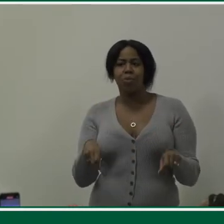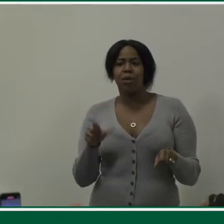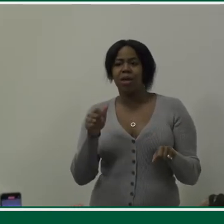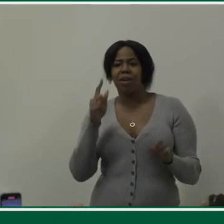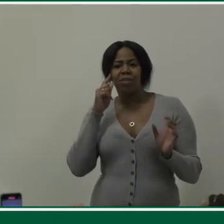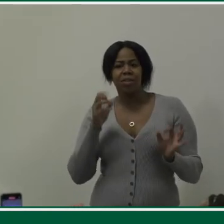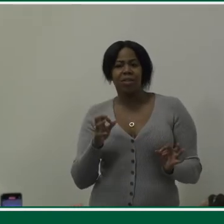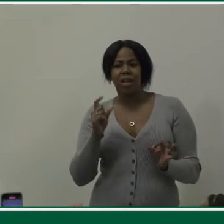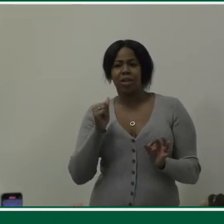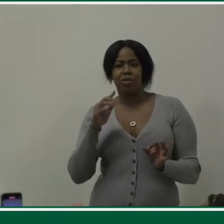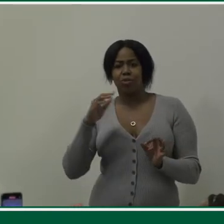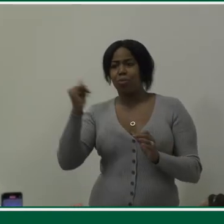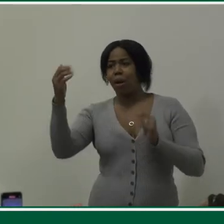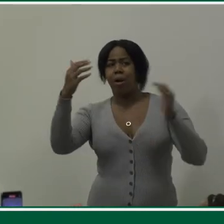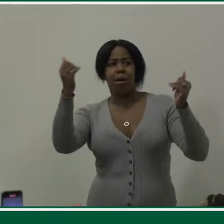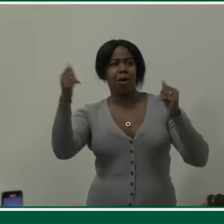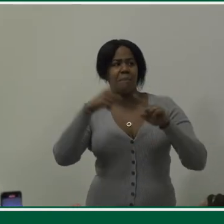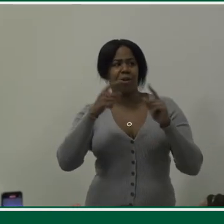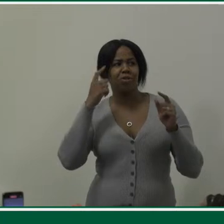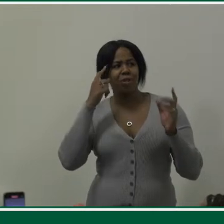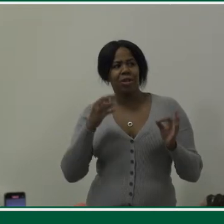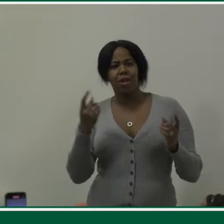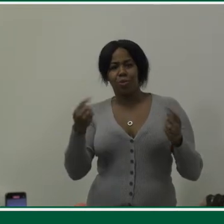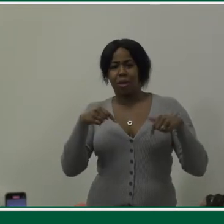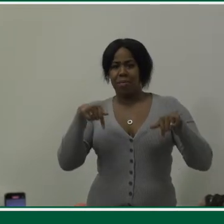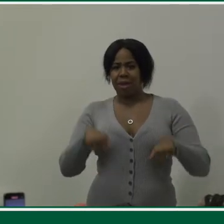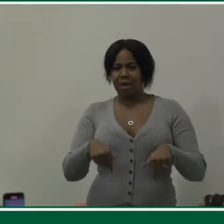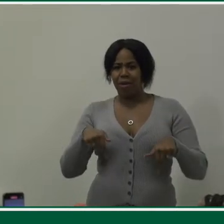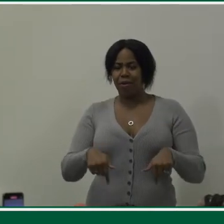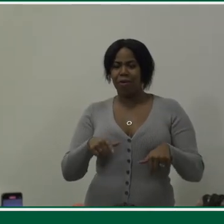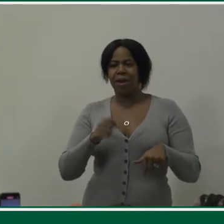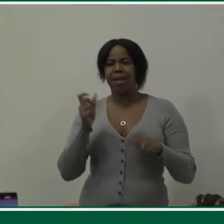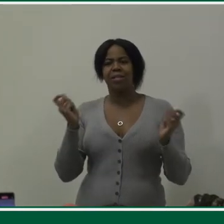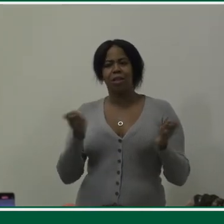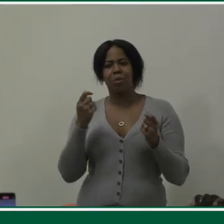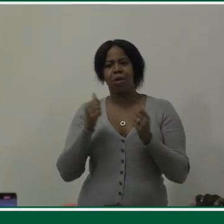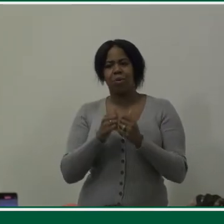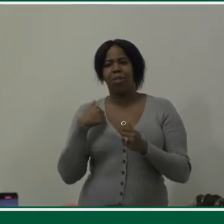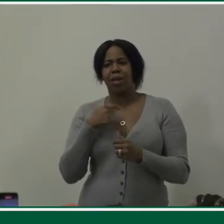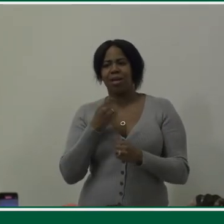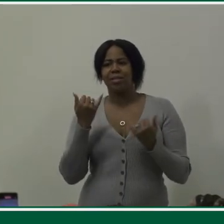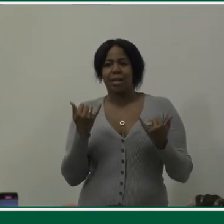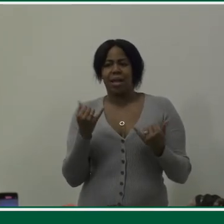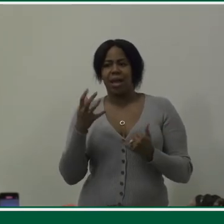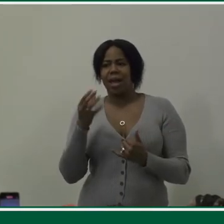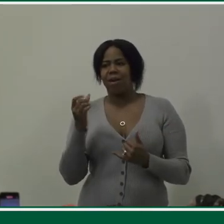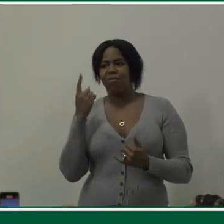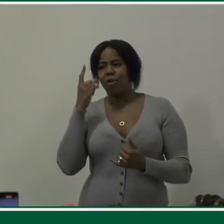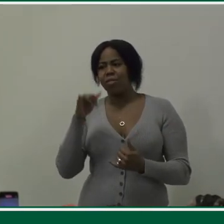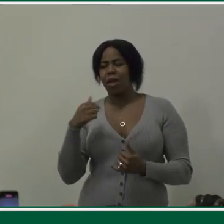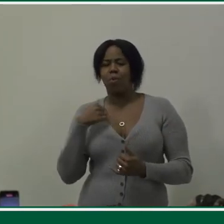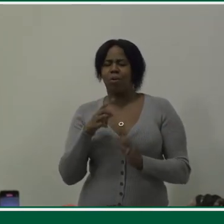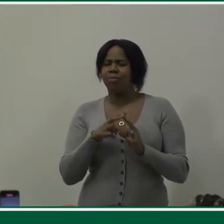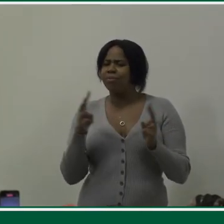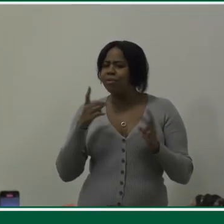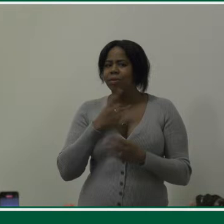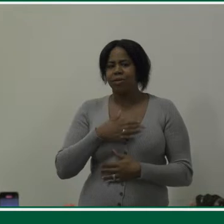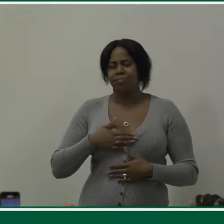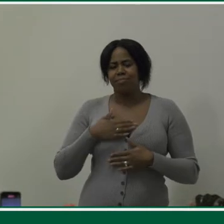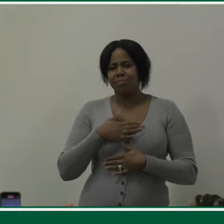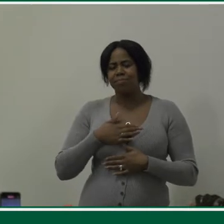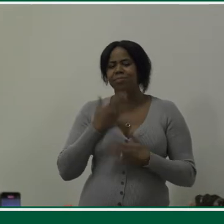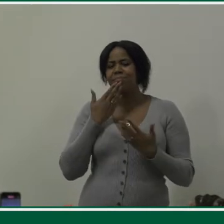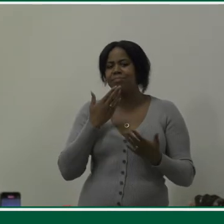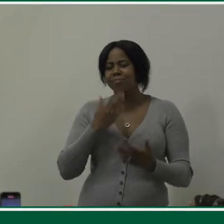be anywhere but here. Yet you chose to be here with us today. And for that, we are incredibly grateful. So sincerely,